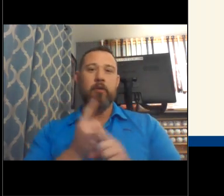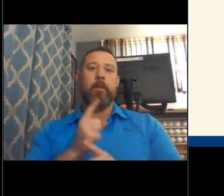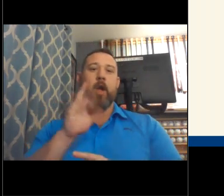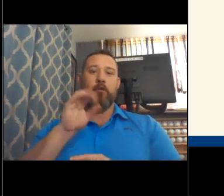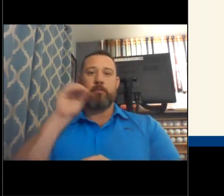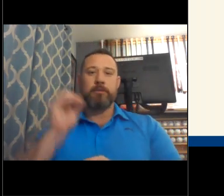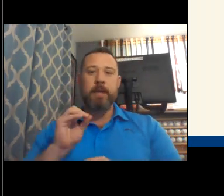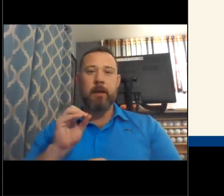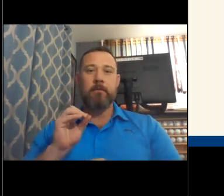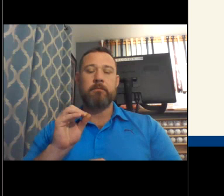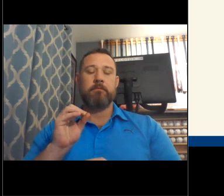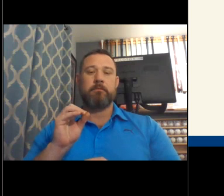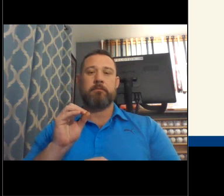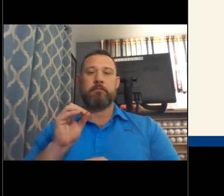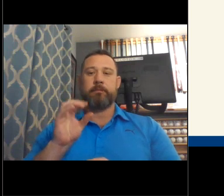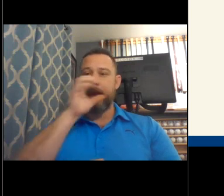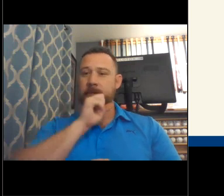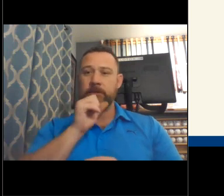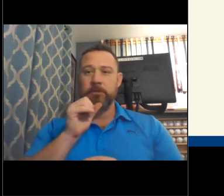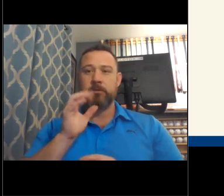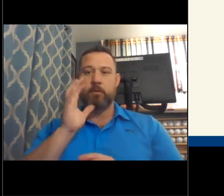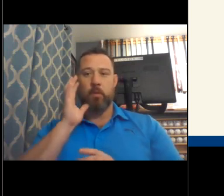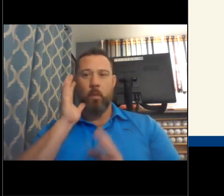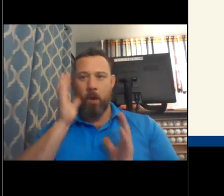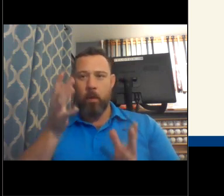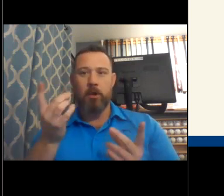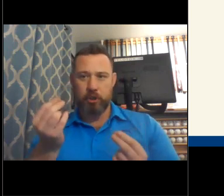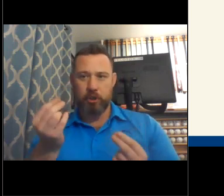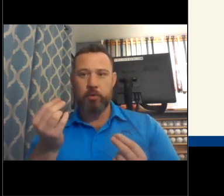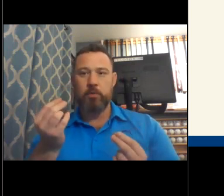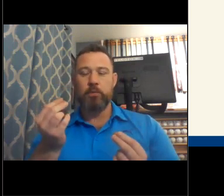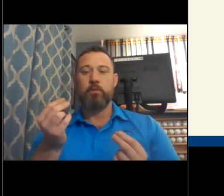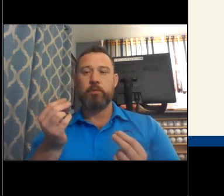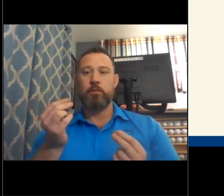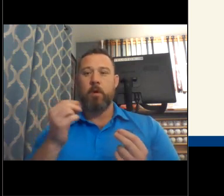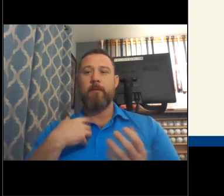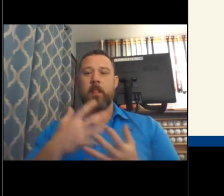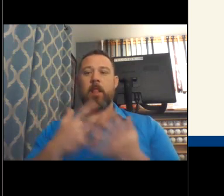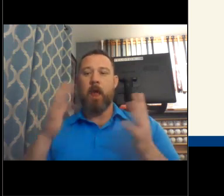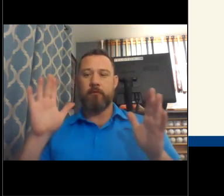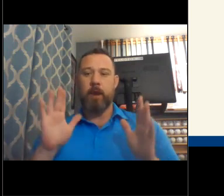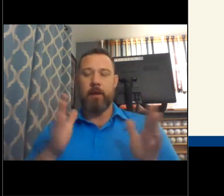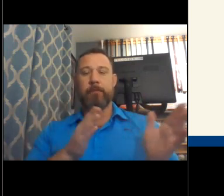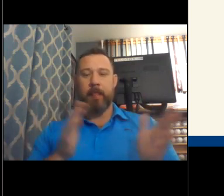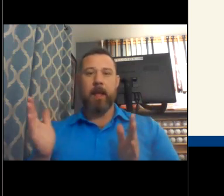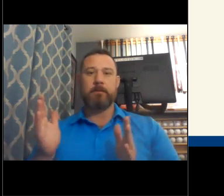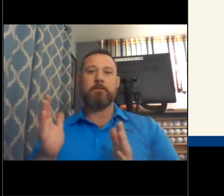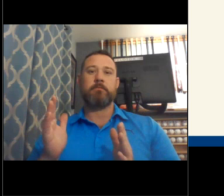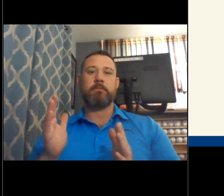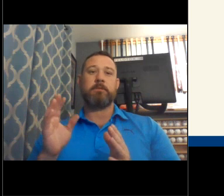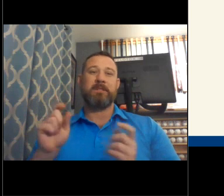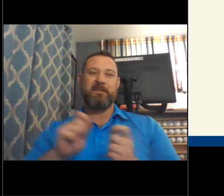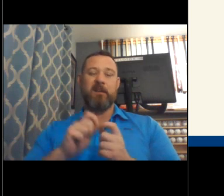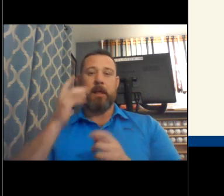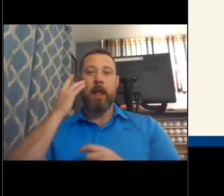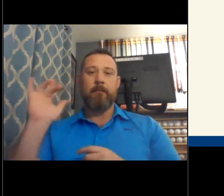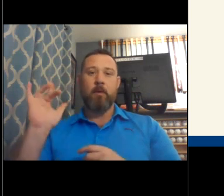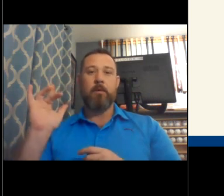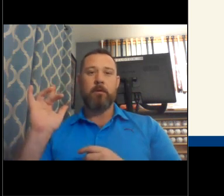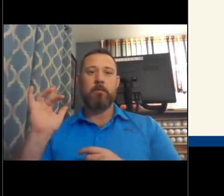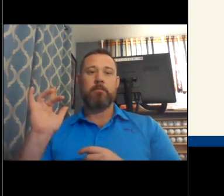Mother Nature will do. And I think that we all know this, is that we do have a lot of great plans in place, particularly in California. I would say